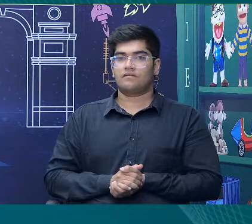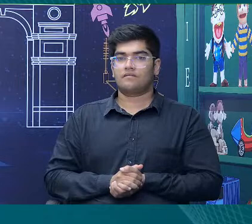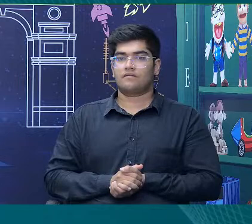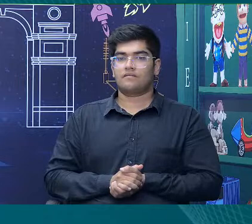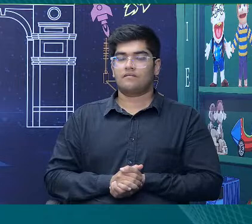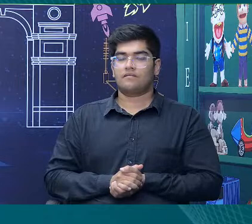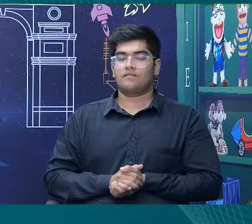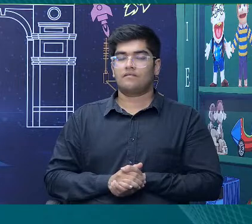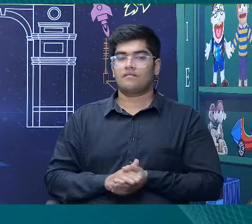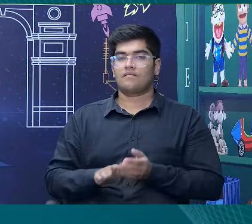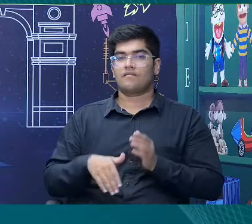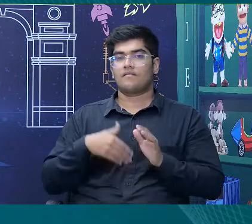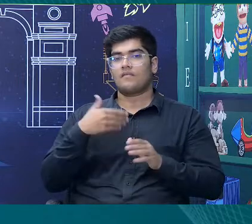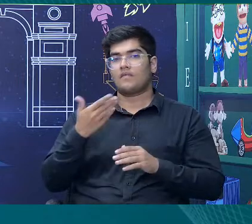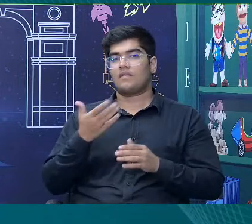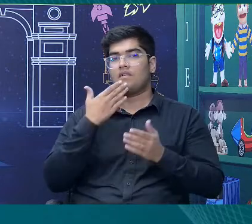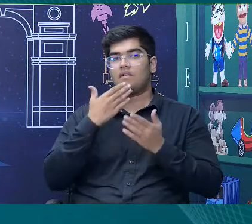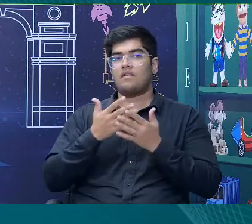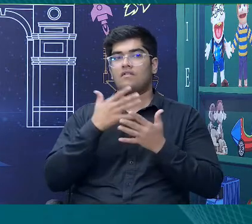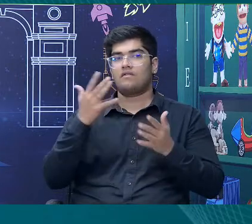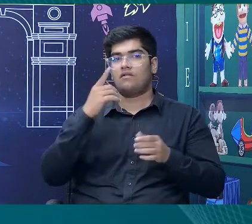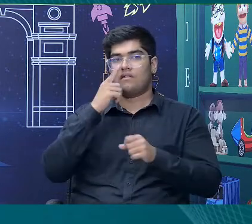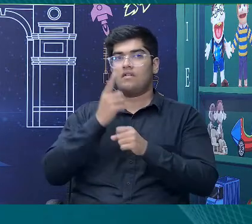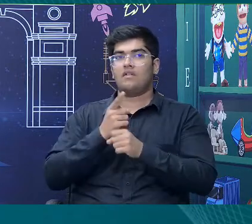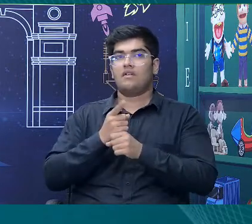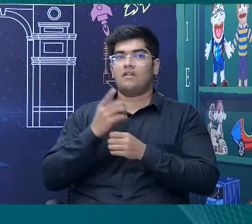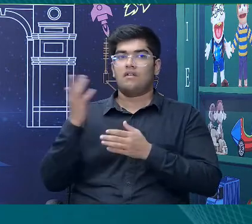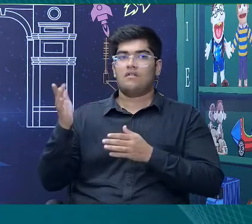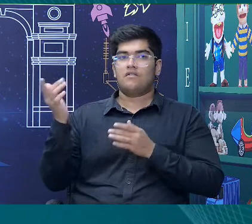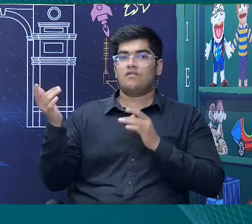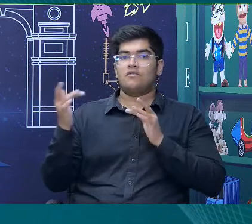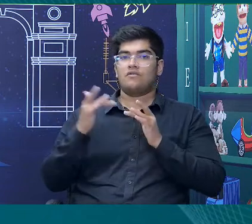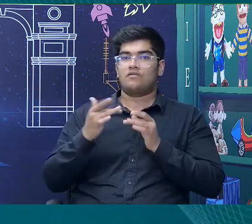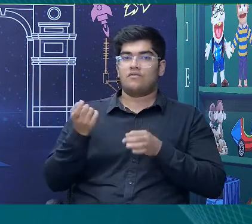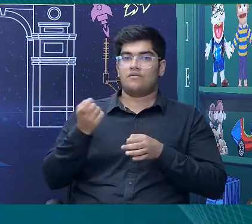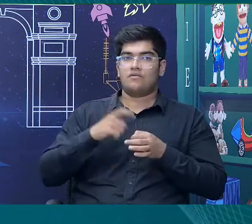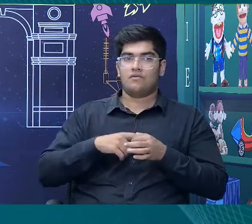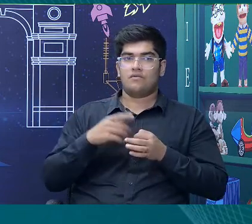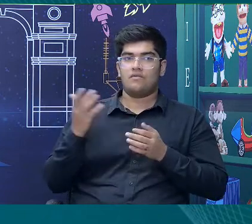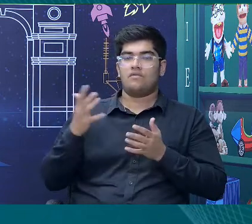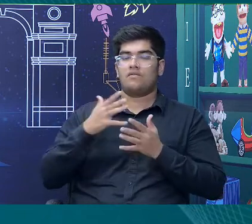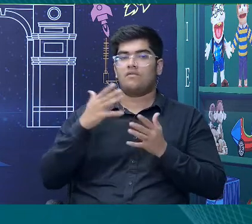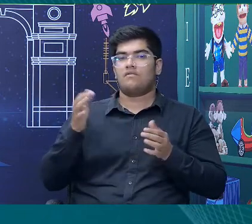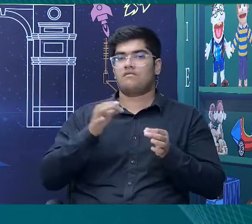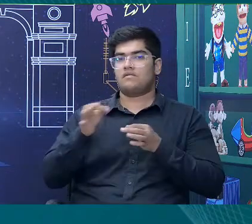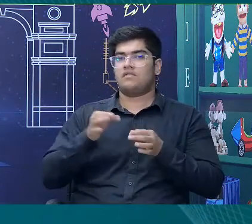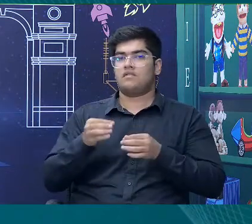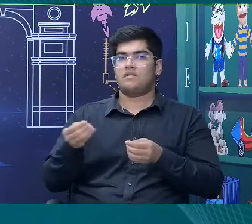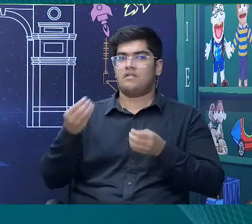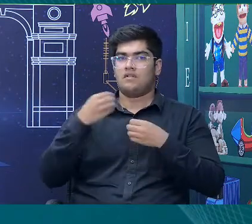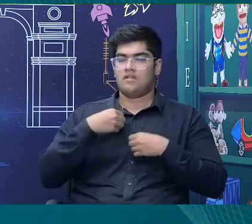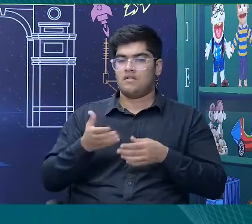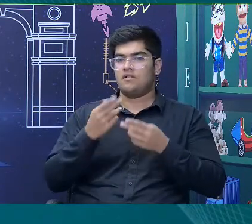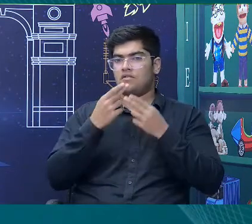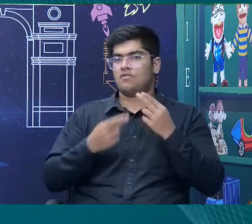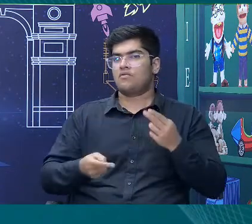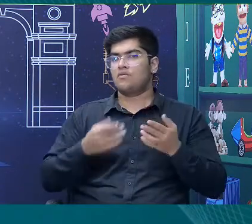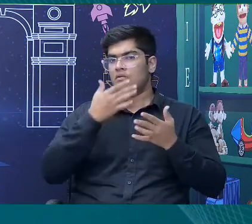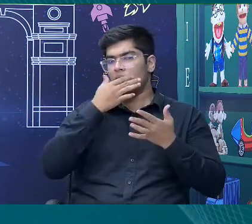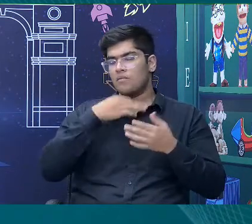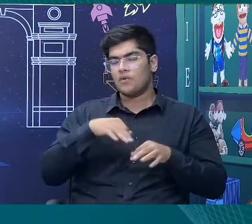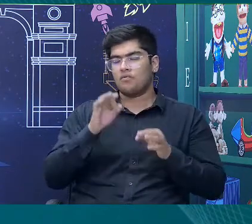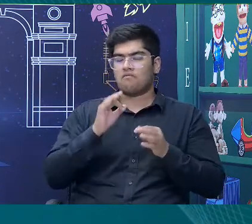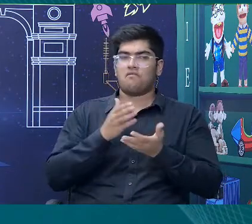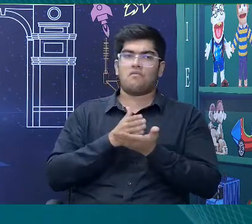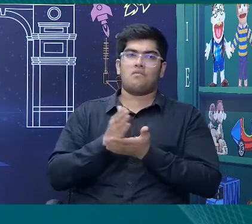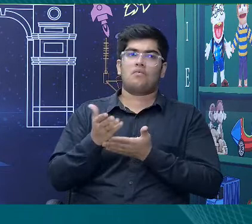dth.class12@ciet.nic.in. Thank you so much, ma'am, for joining us. And you explained this story in such a beautiful